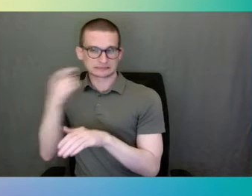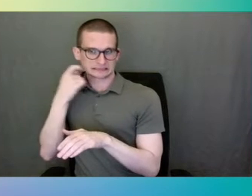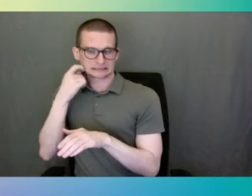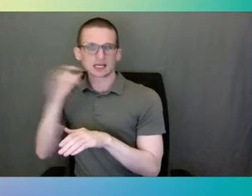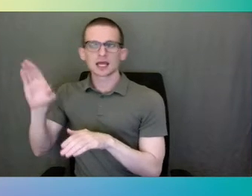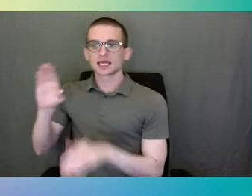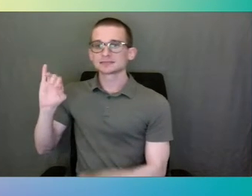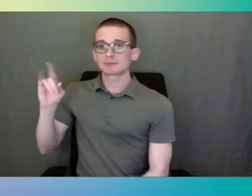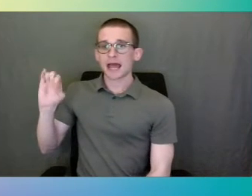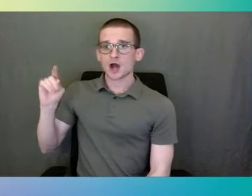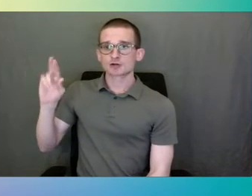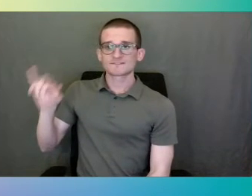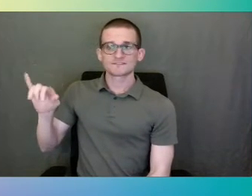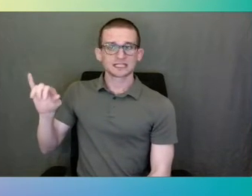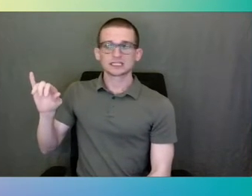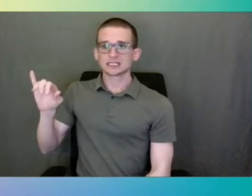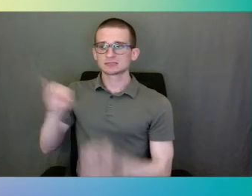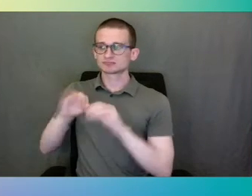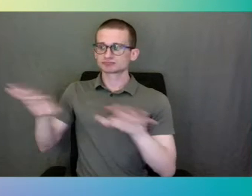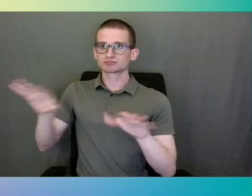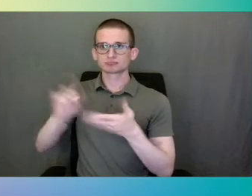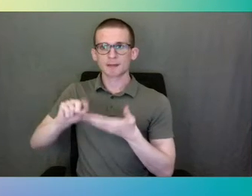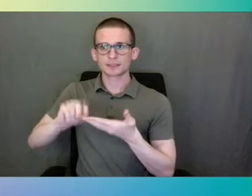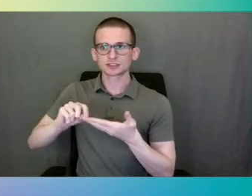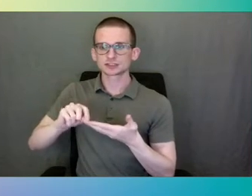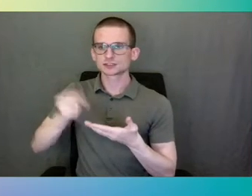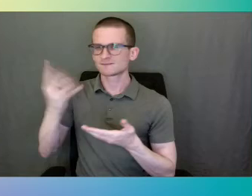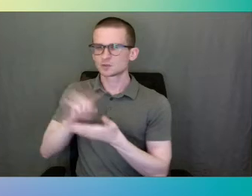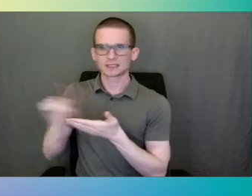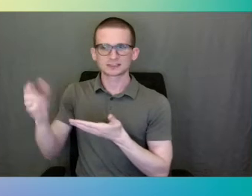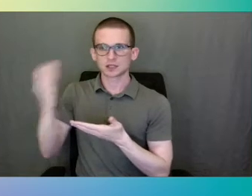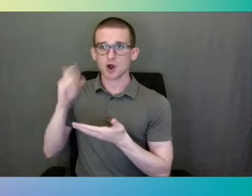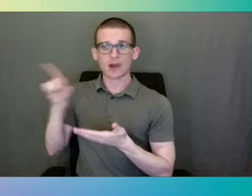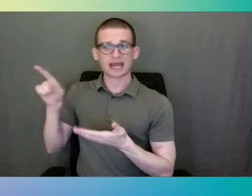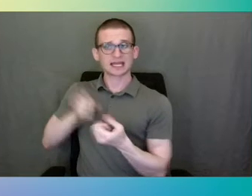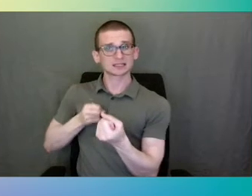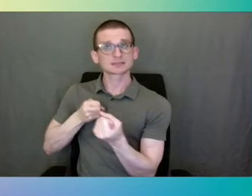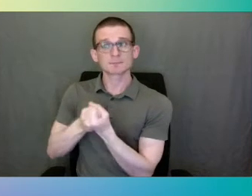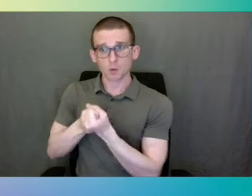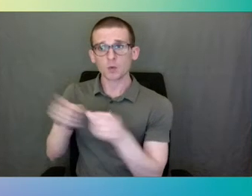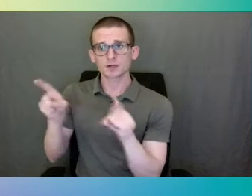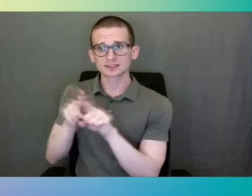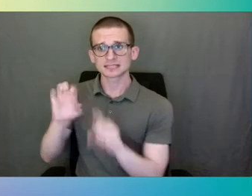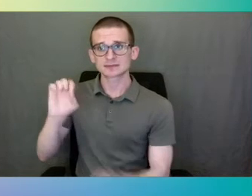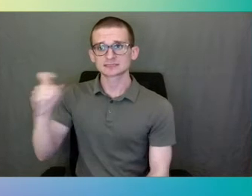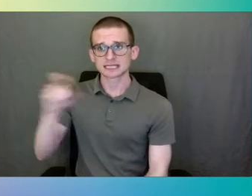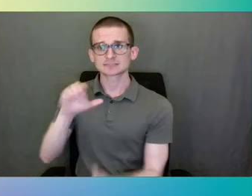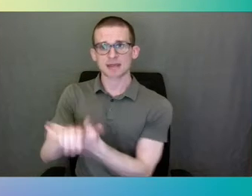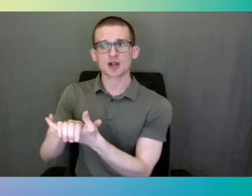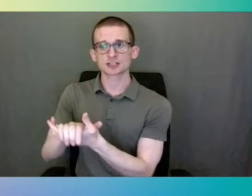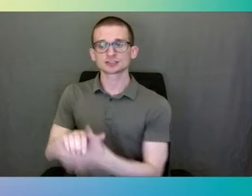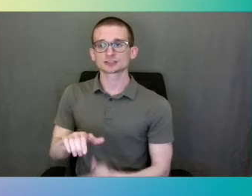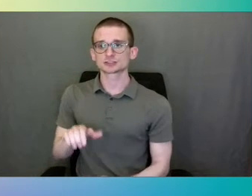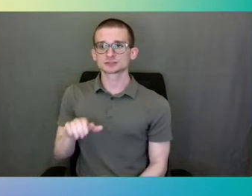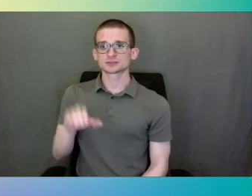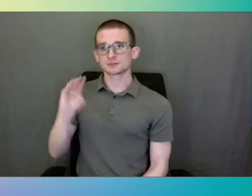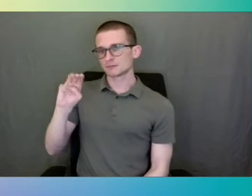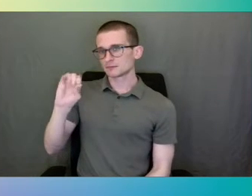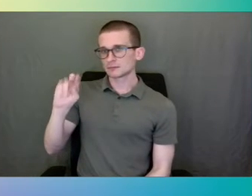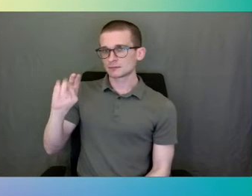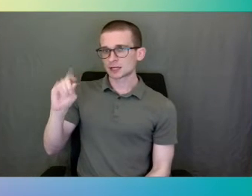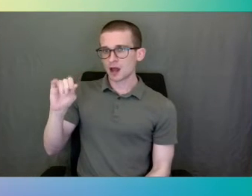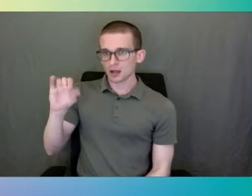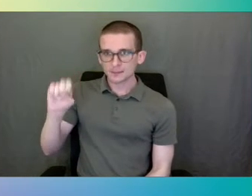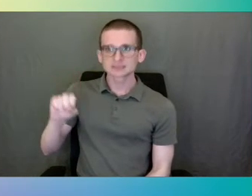and he was affirming of same-sex marriages, committed monogamous same-sex marriages. So if we look at that